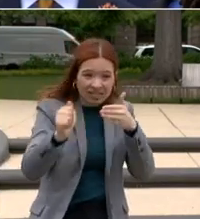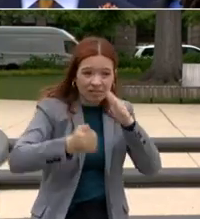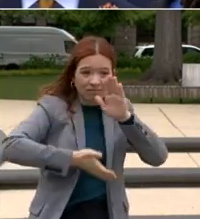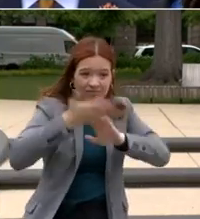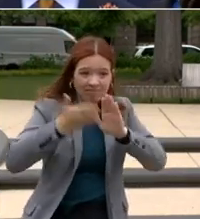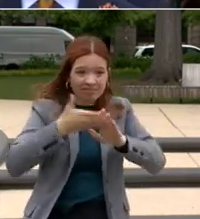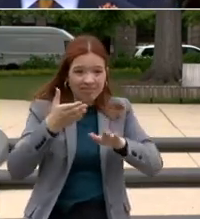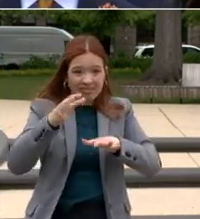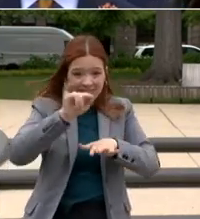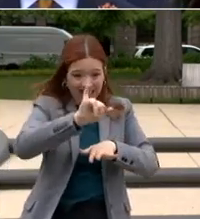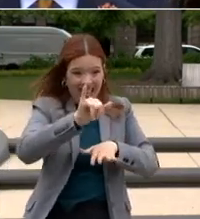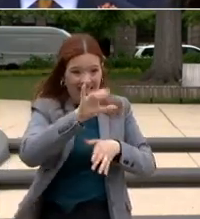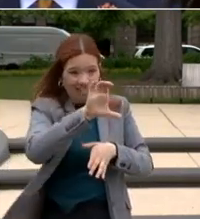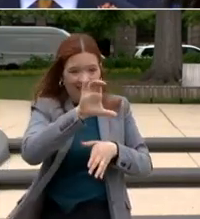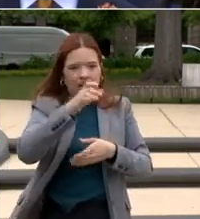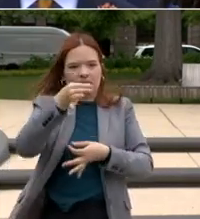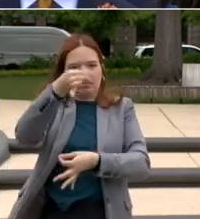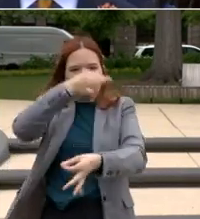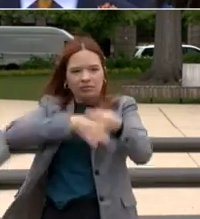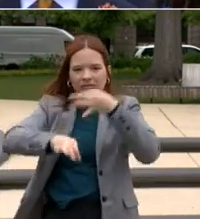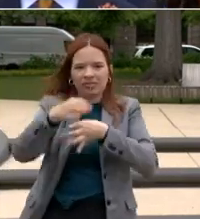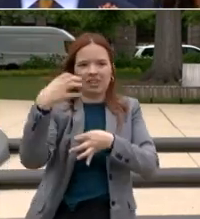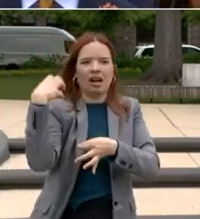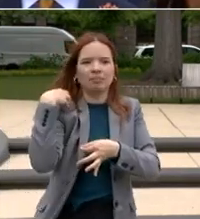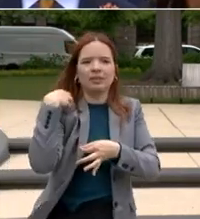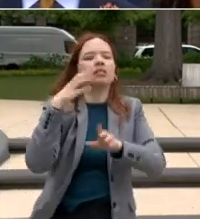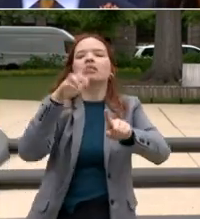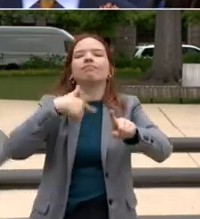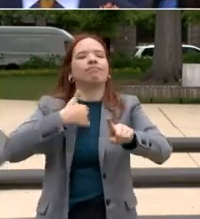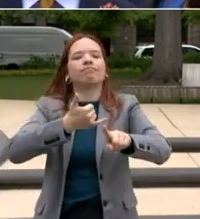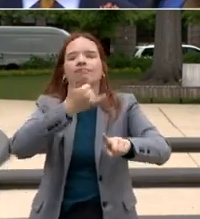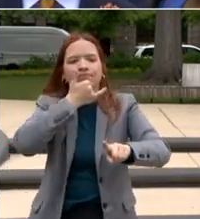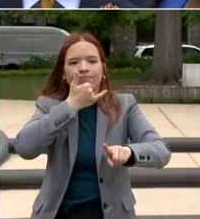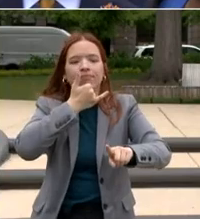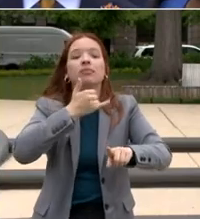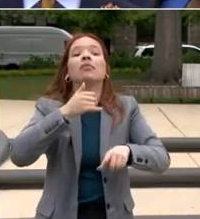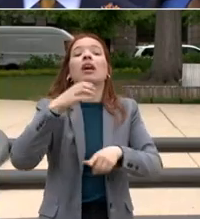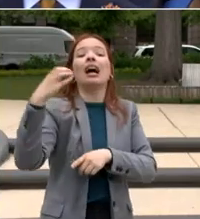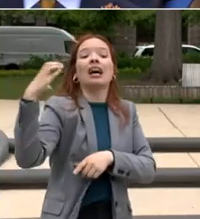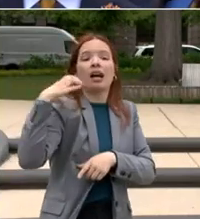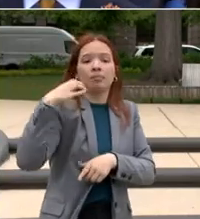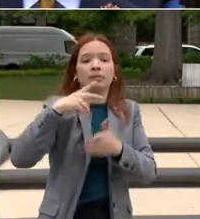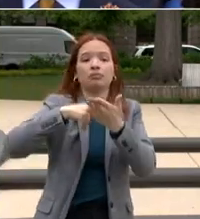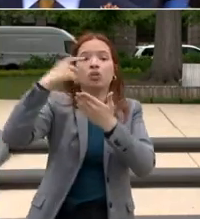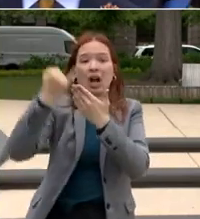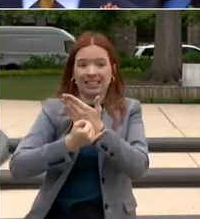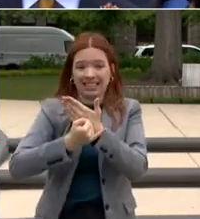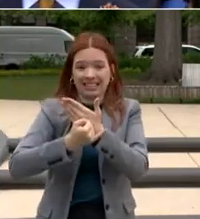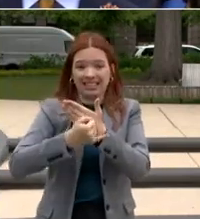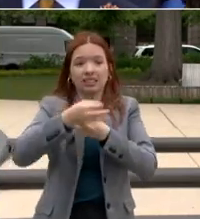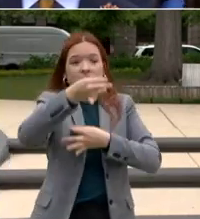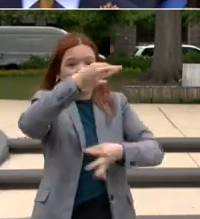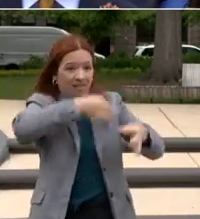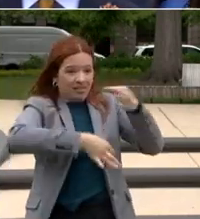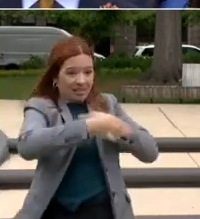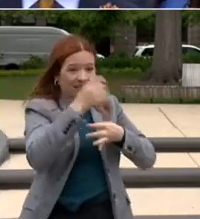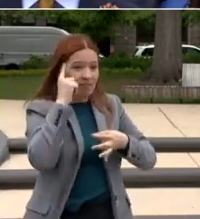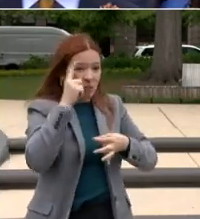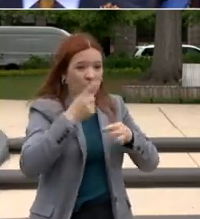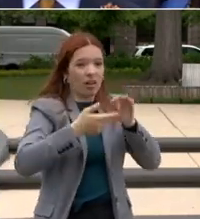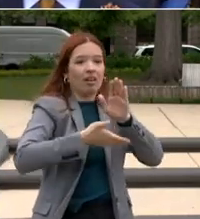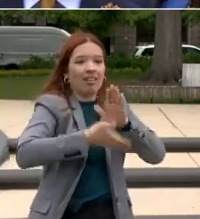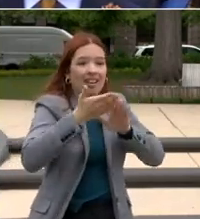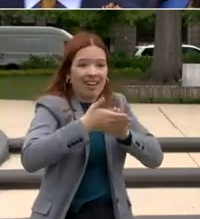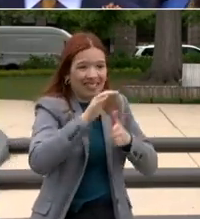dollars. Excuse me, the inverse, thank you. It was a capital project and they were traded for operating dollars, which I am